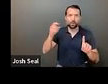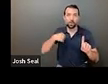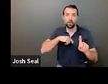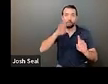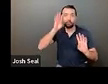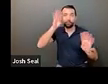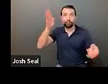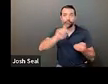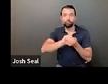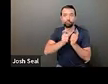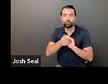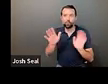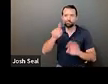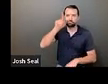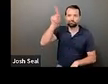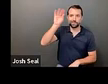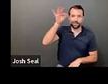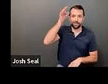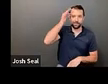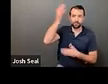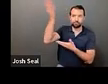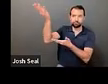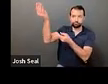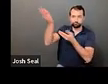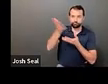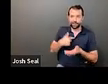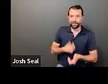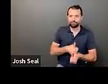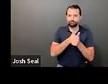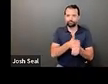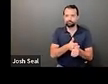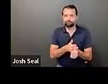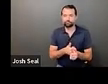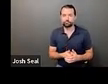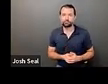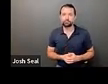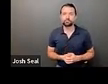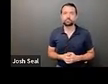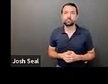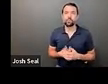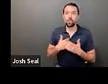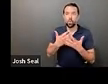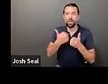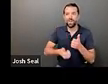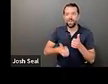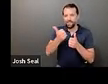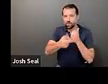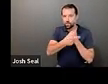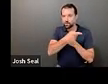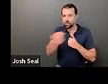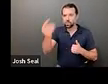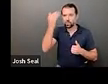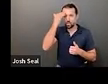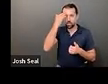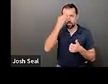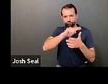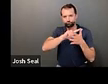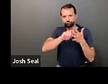from above us. We just like everybody to know that this is what we're always looking at. So here's where